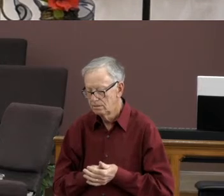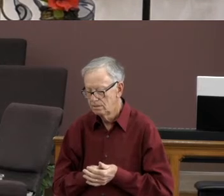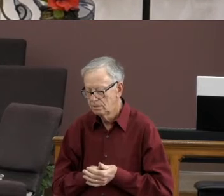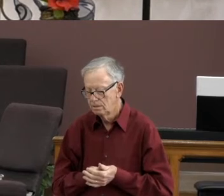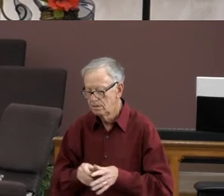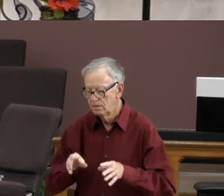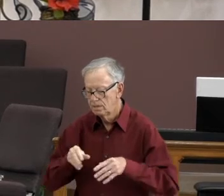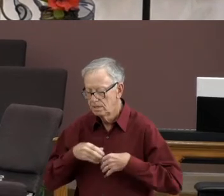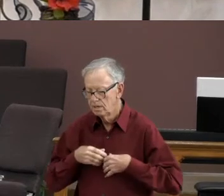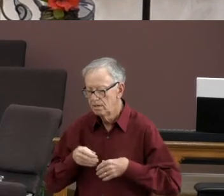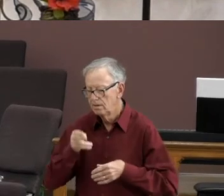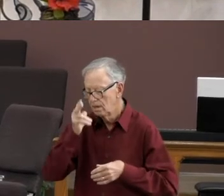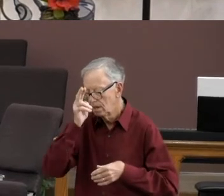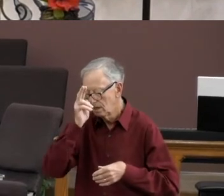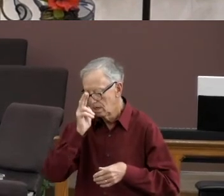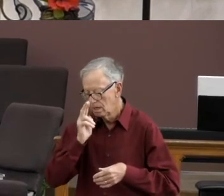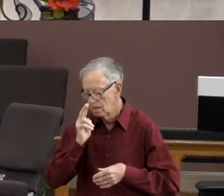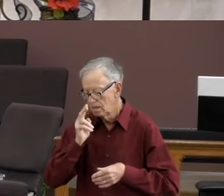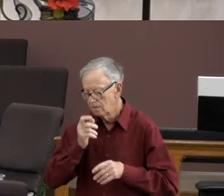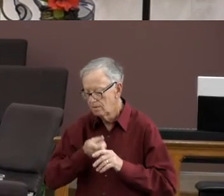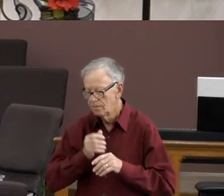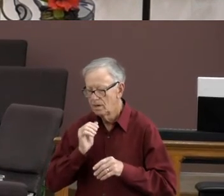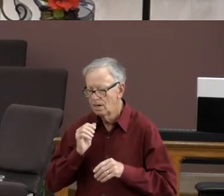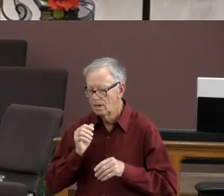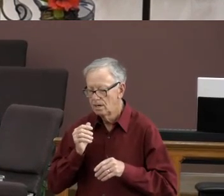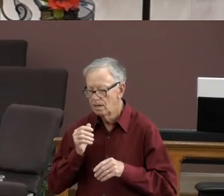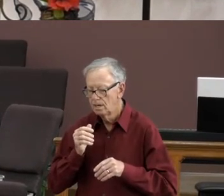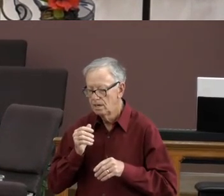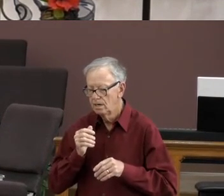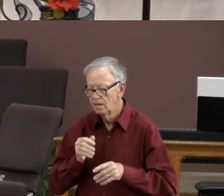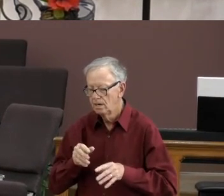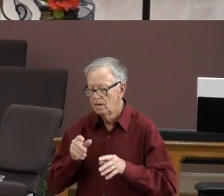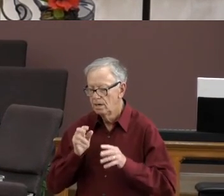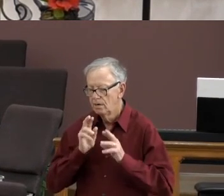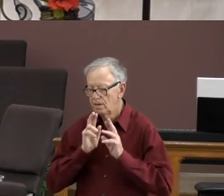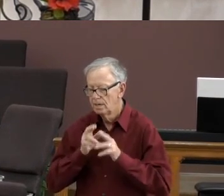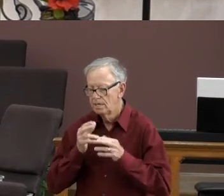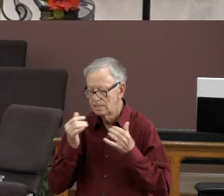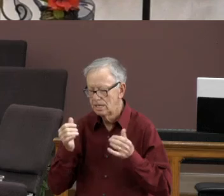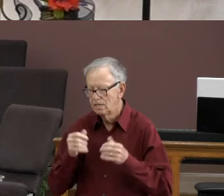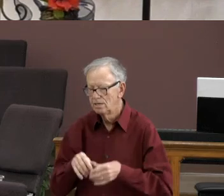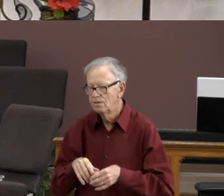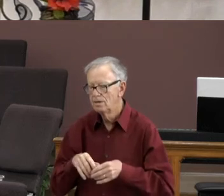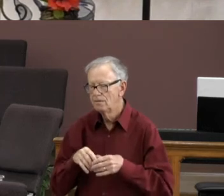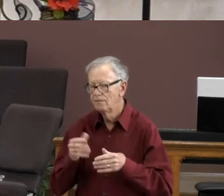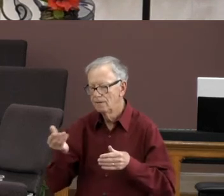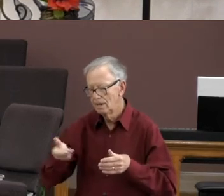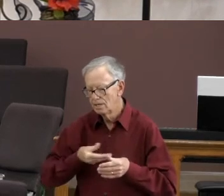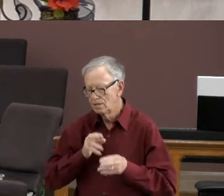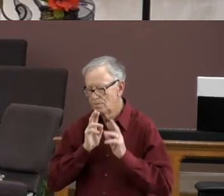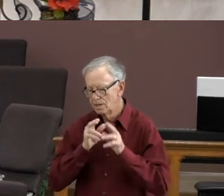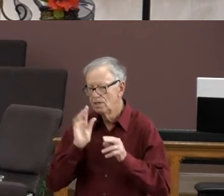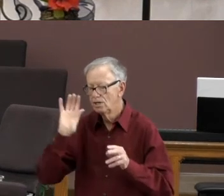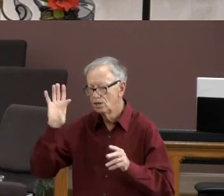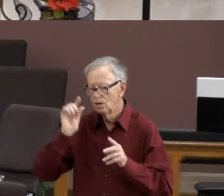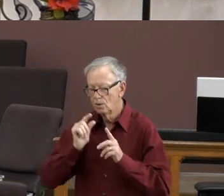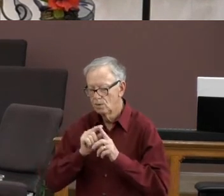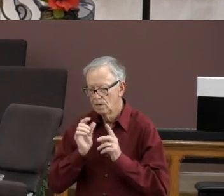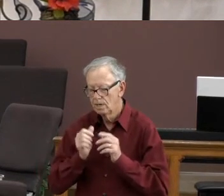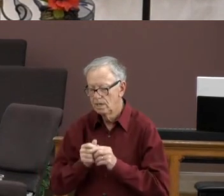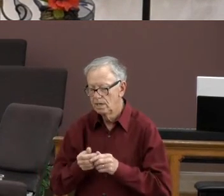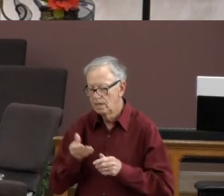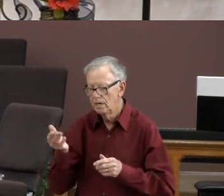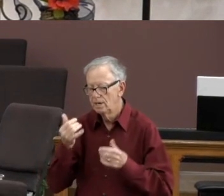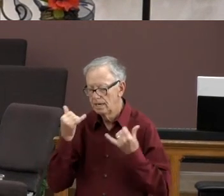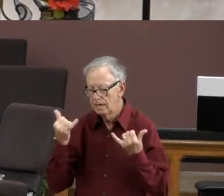And receive the honor from our action now. As You invite us, Lord, to respond to Your word, here